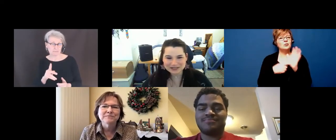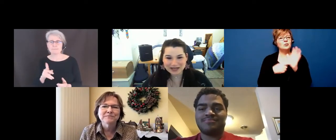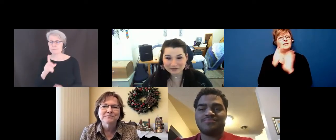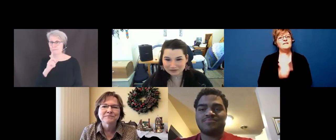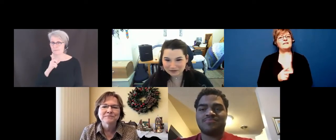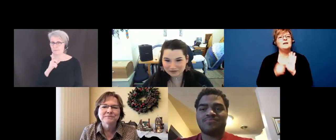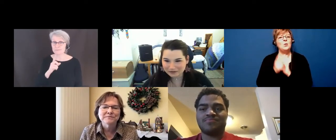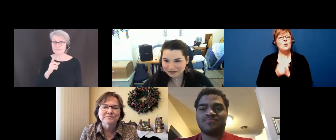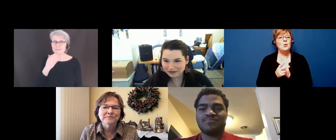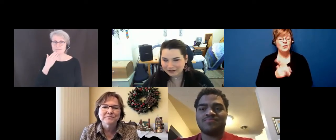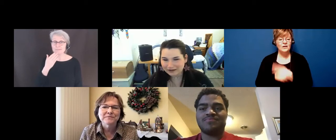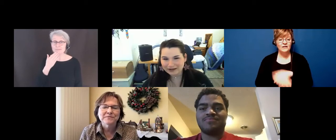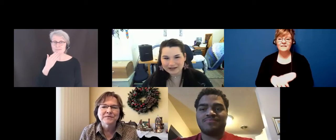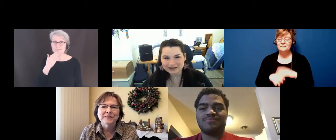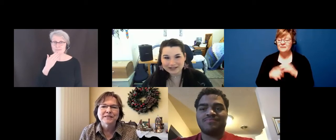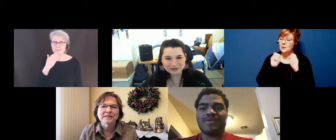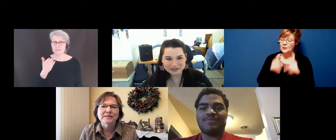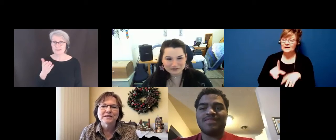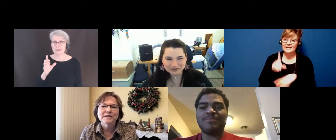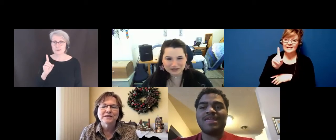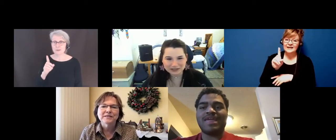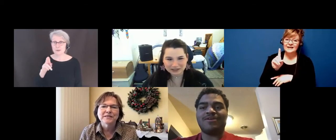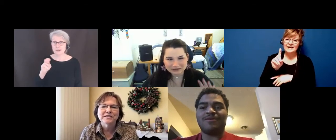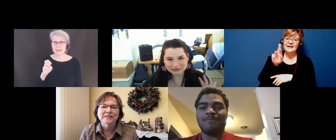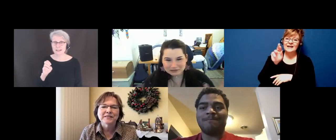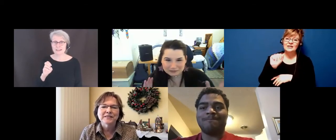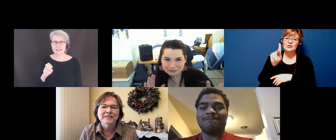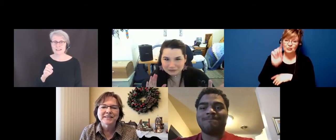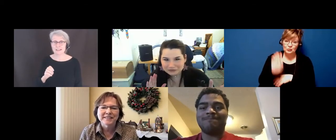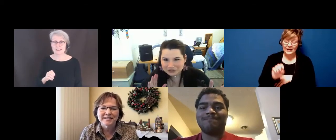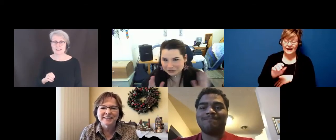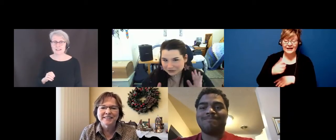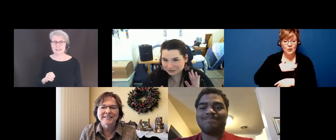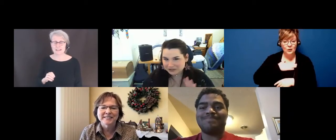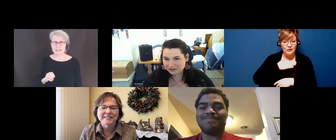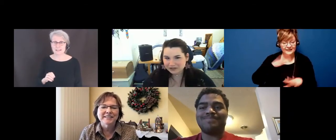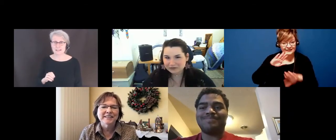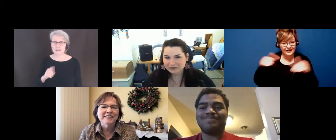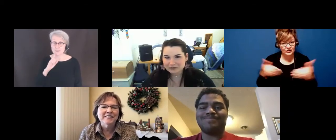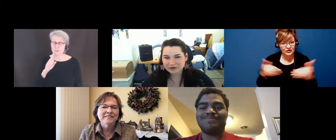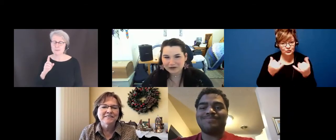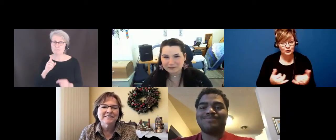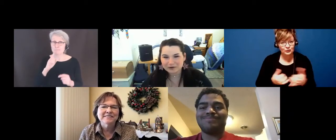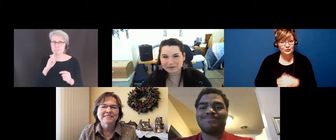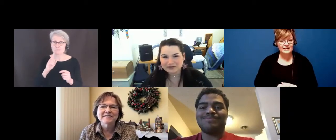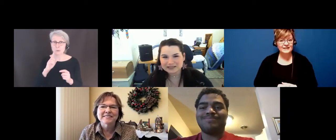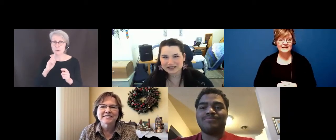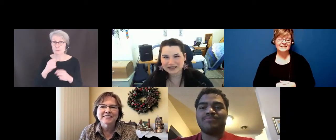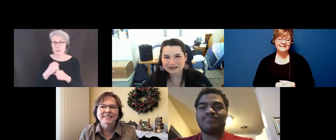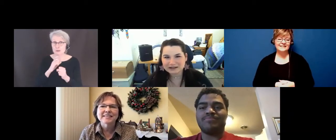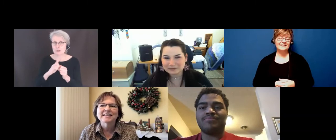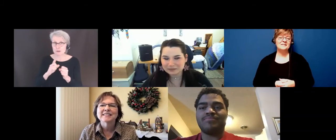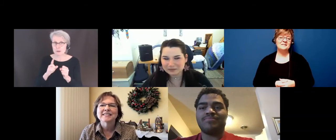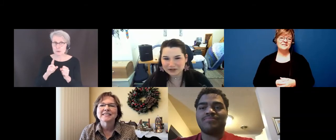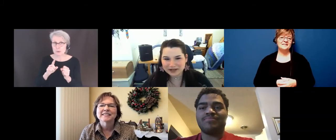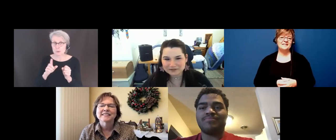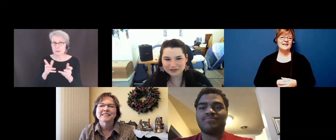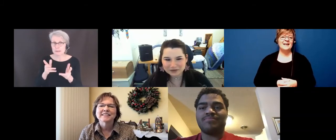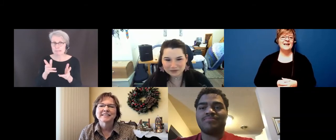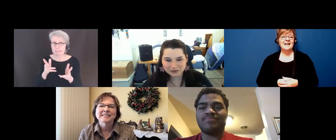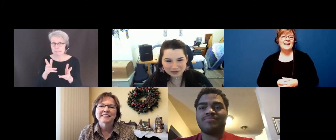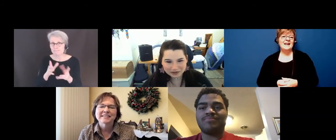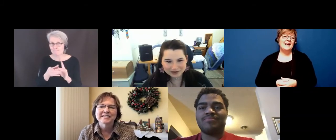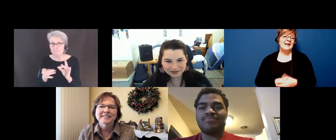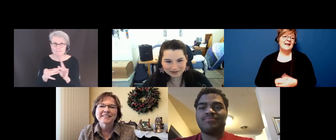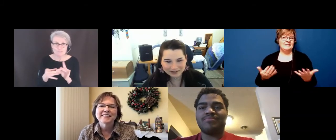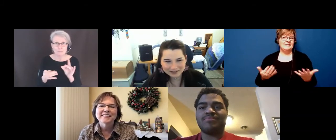to have you here, and we'll definitely move to you to make sure that you are able to say a little bit before you have to